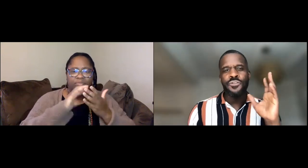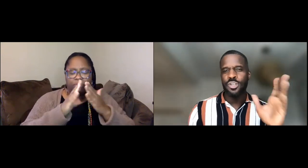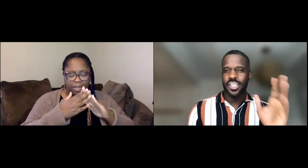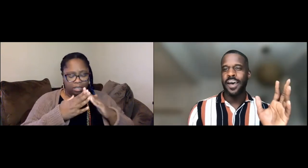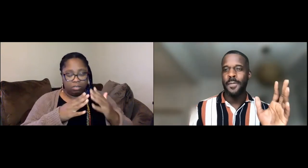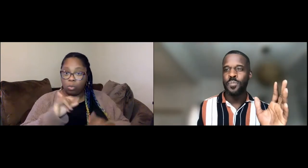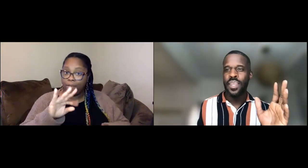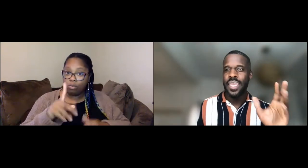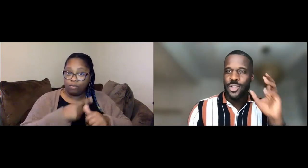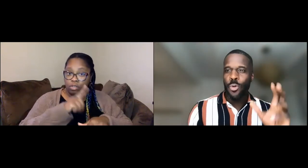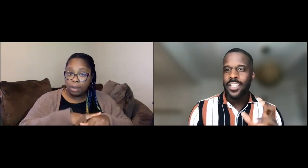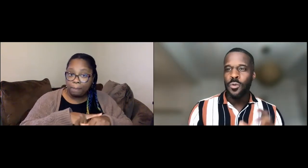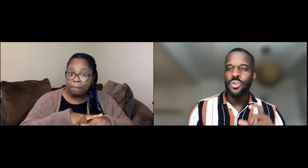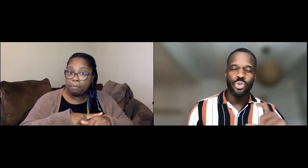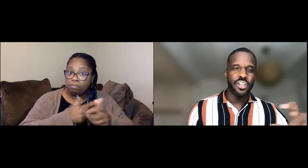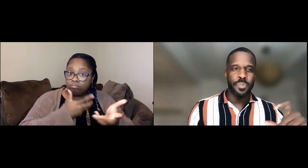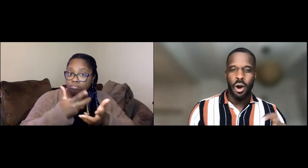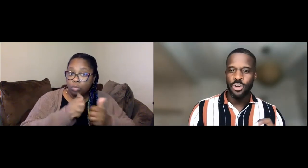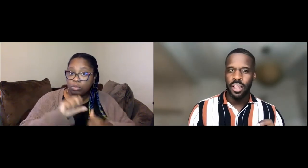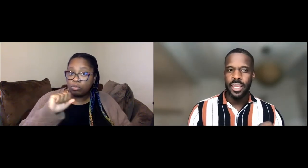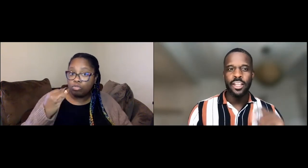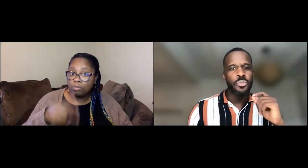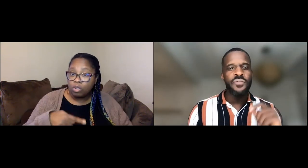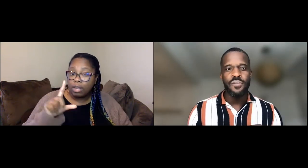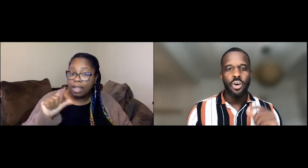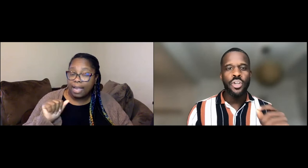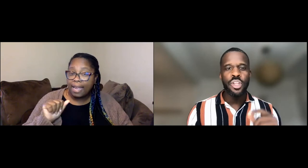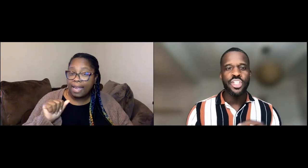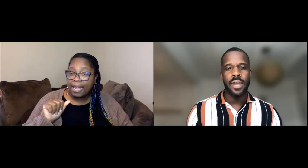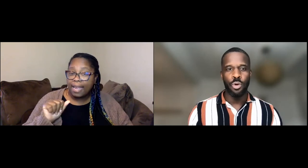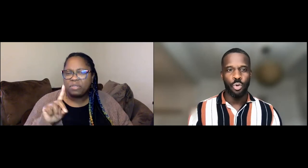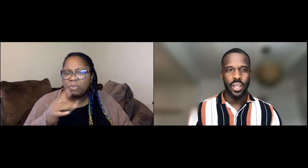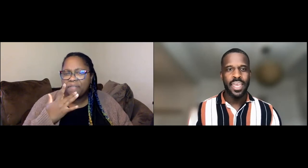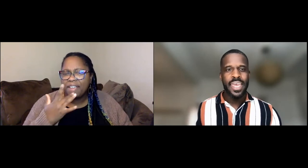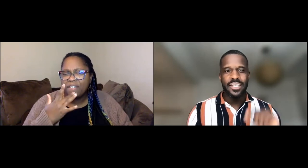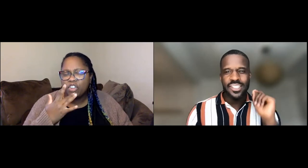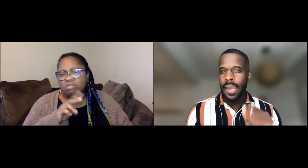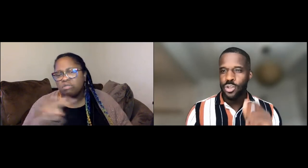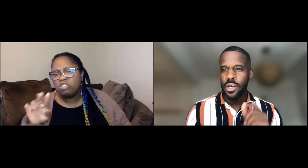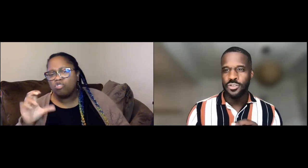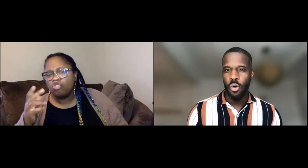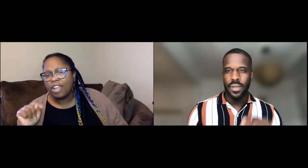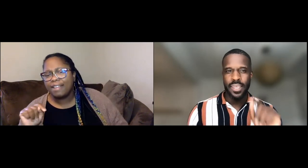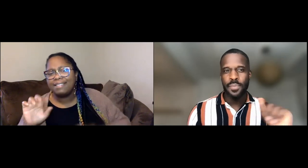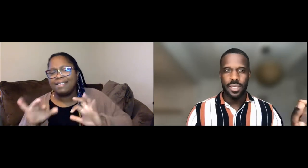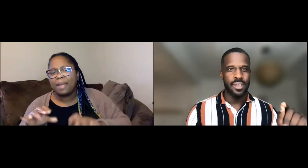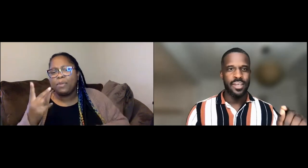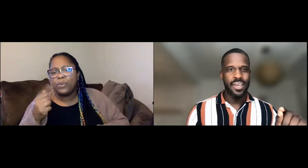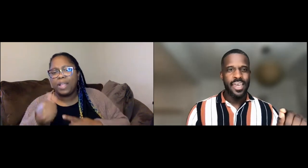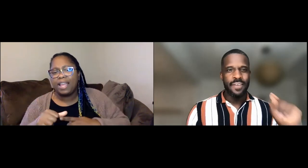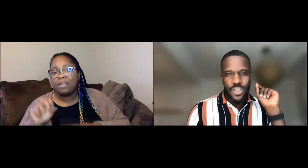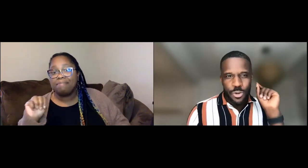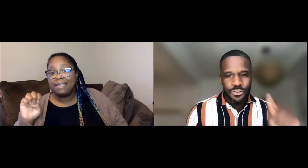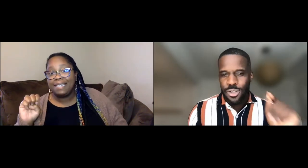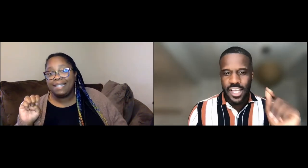is your first time interacting with Social Justice Partner LA, do me a favor, go into the chat real quick and just type 2 letters for me, ME.